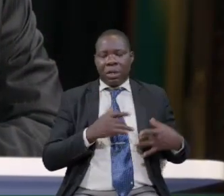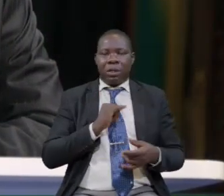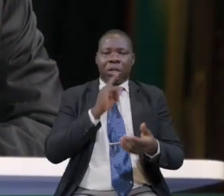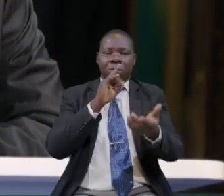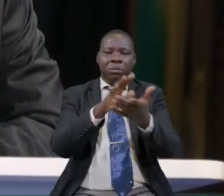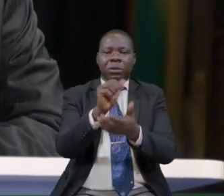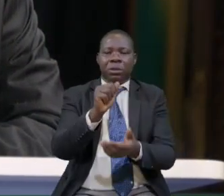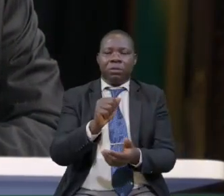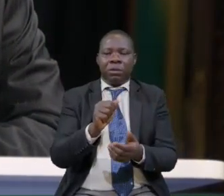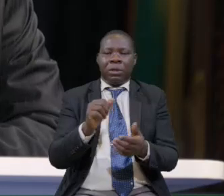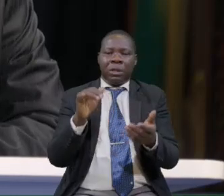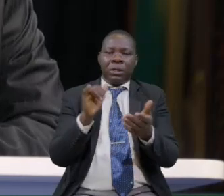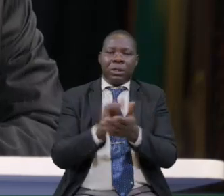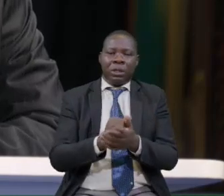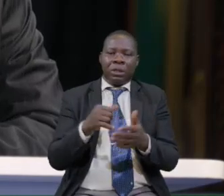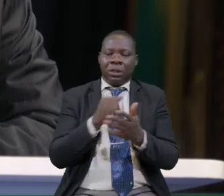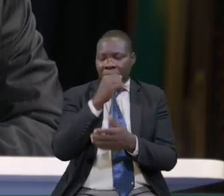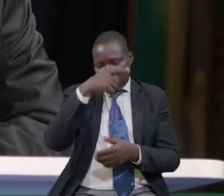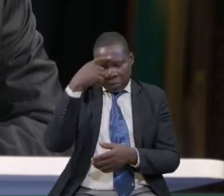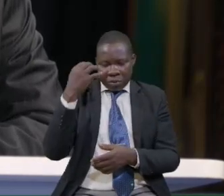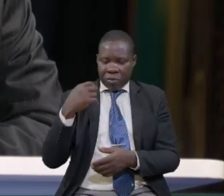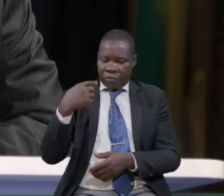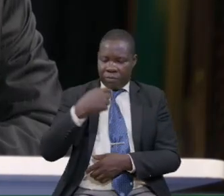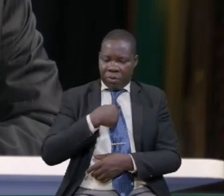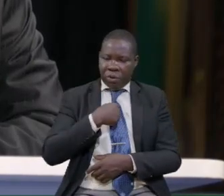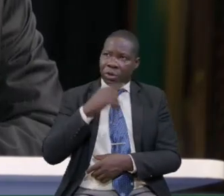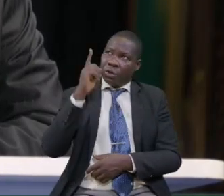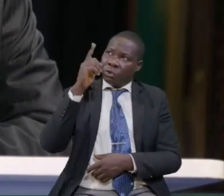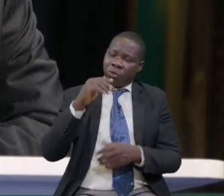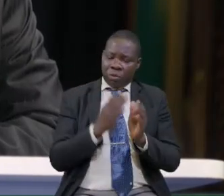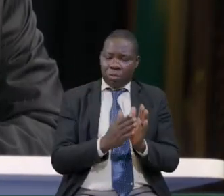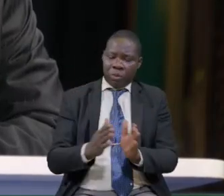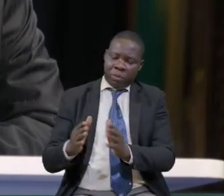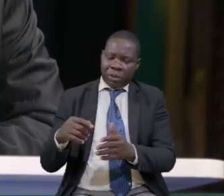it is because of me you arranged this event.